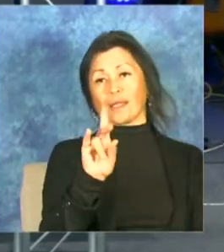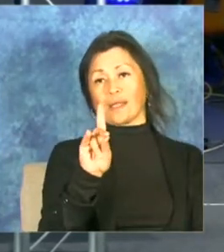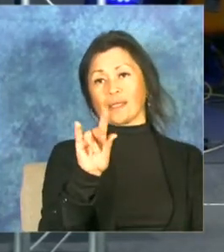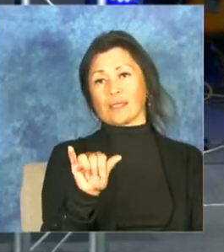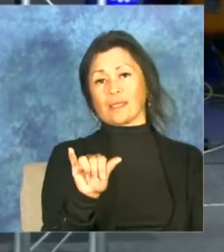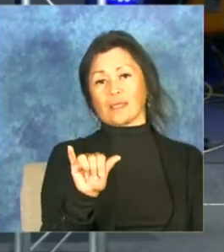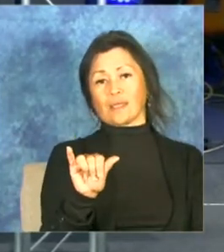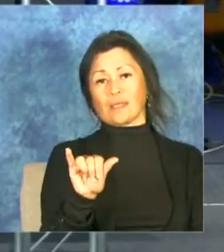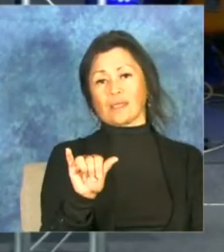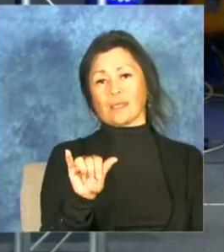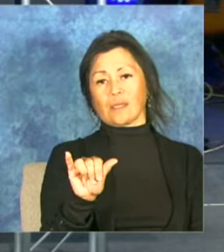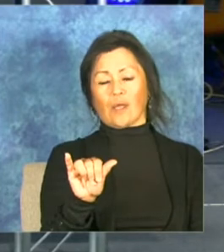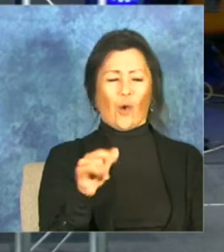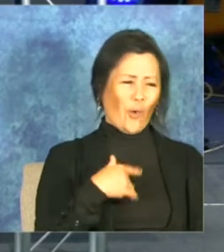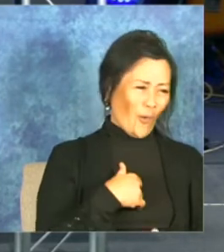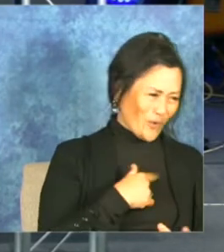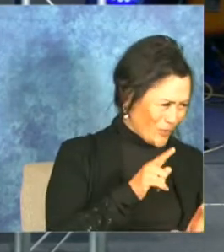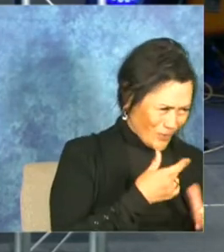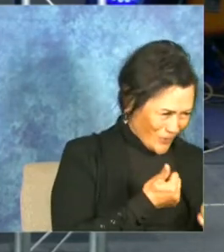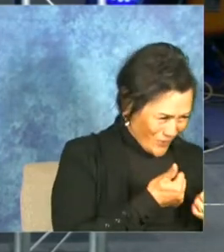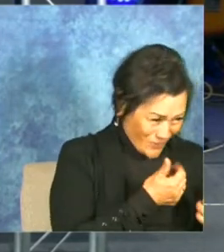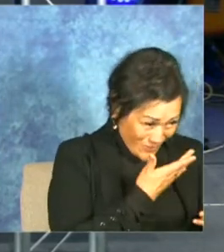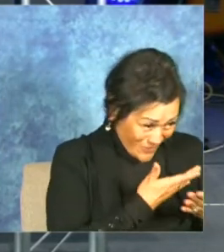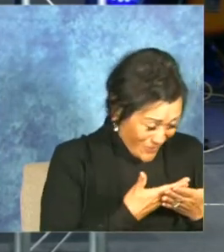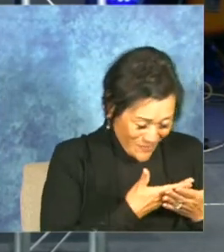yeah, you got it right there. You work it out, sis. You're good.